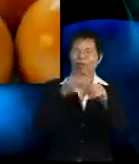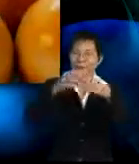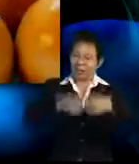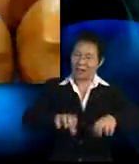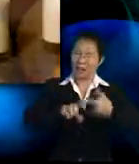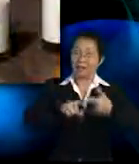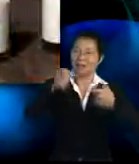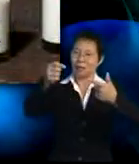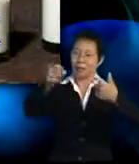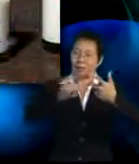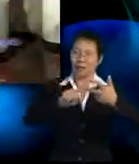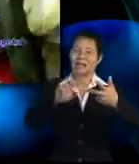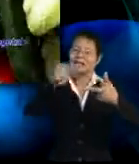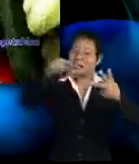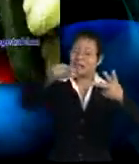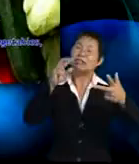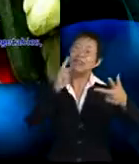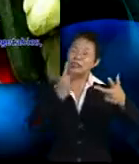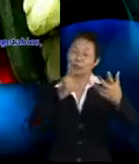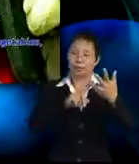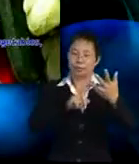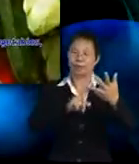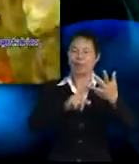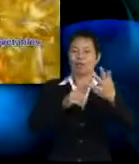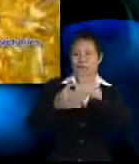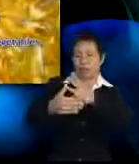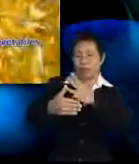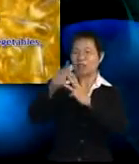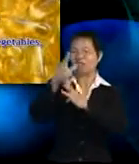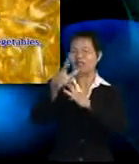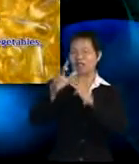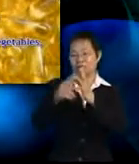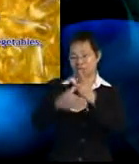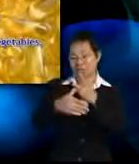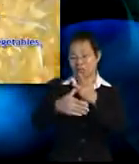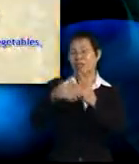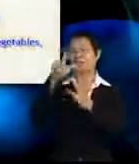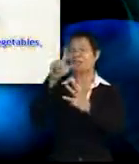eggs, milk, vegetables, fish liver oil.